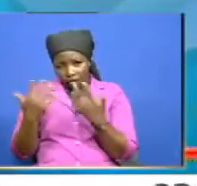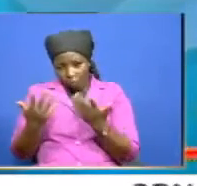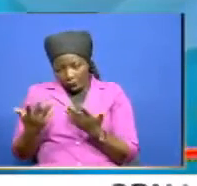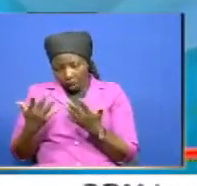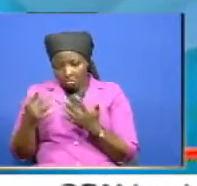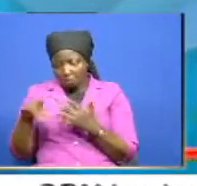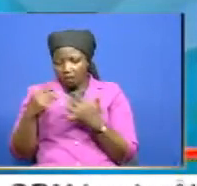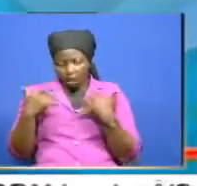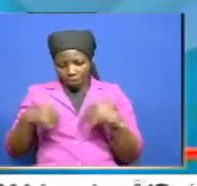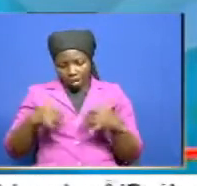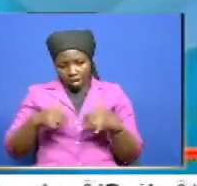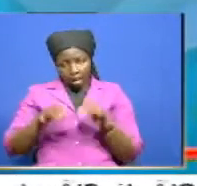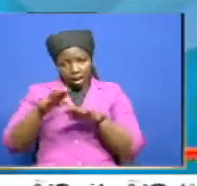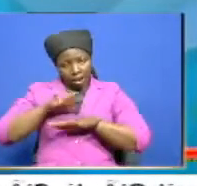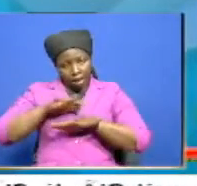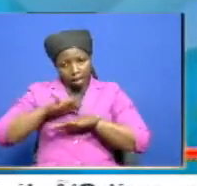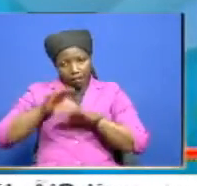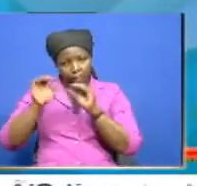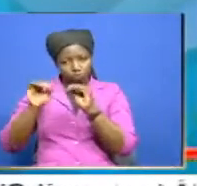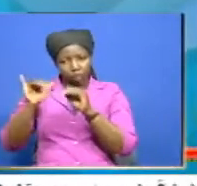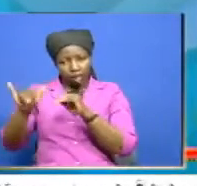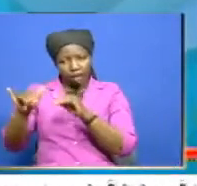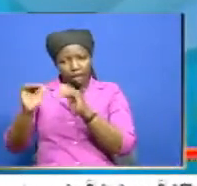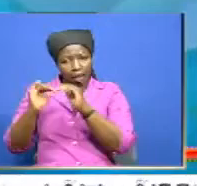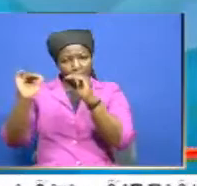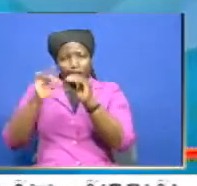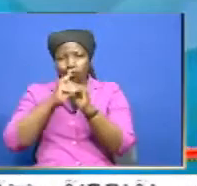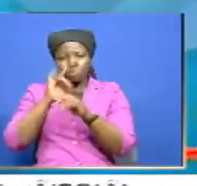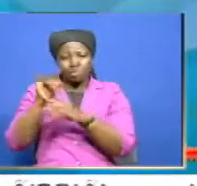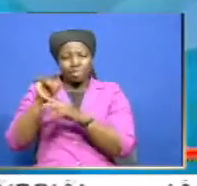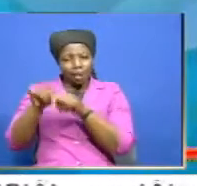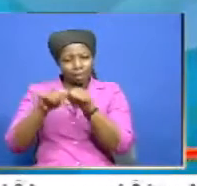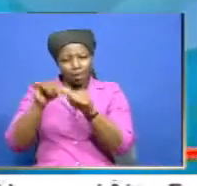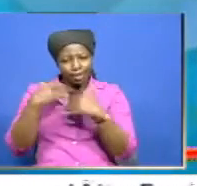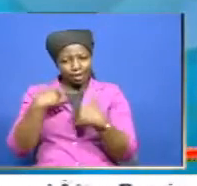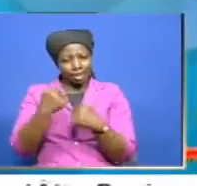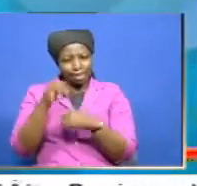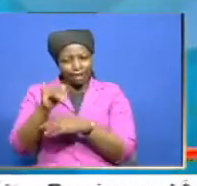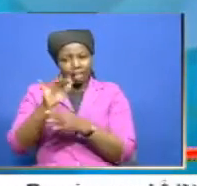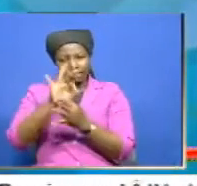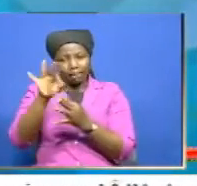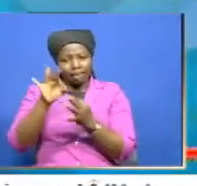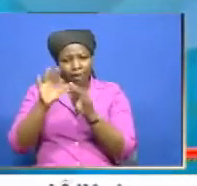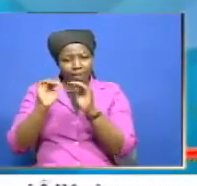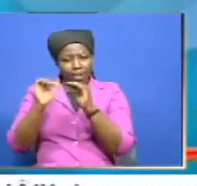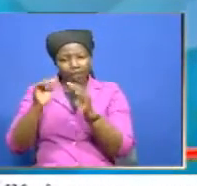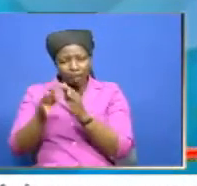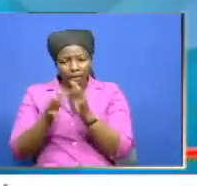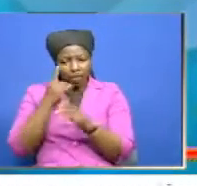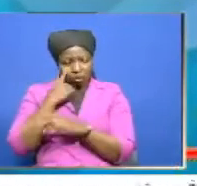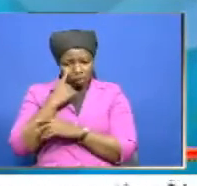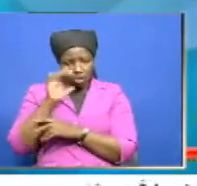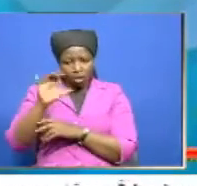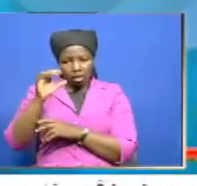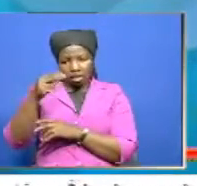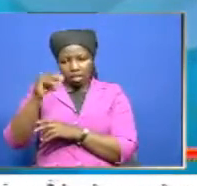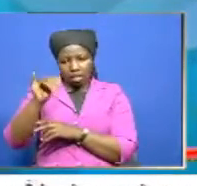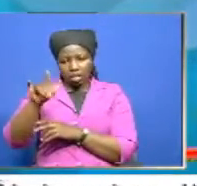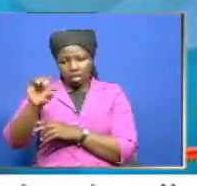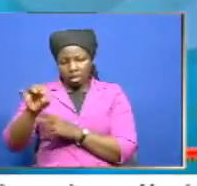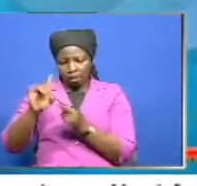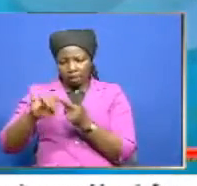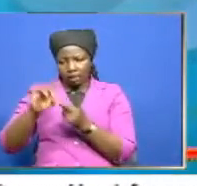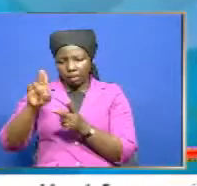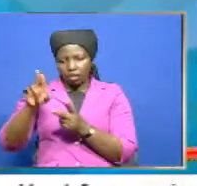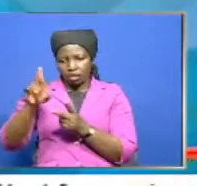level, and also in terms of building their strength level, because it's all about strength as well at that particular level. So if you look at the Chileans and teams like Uruguay,